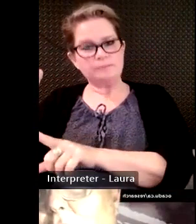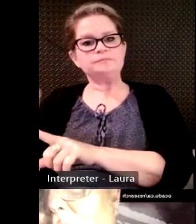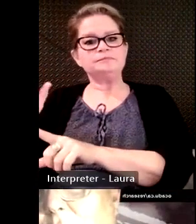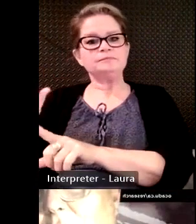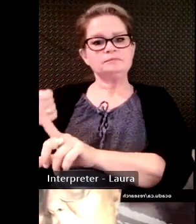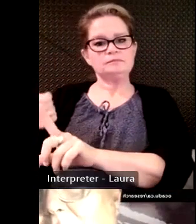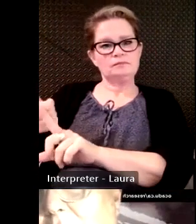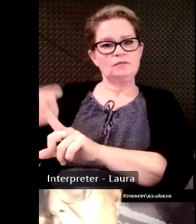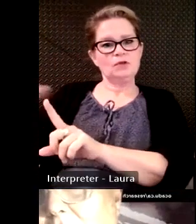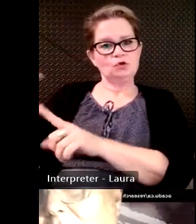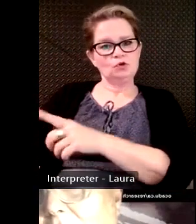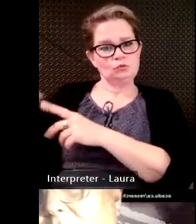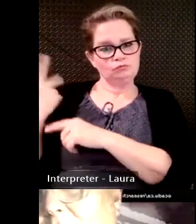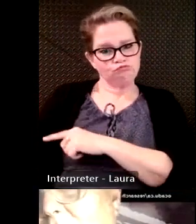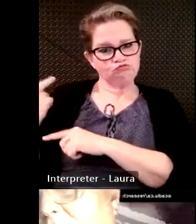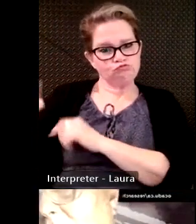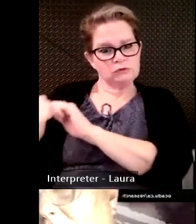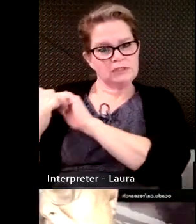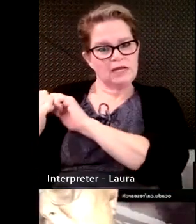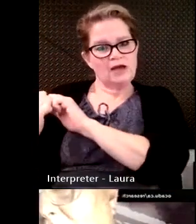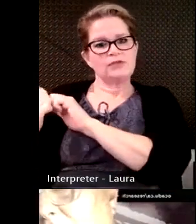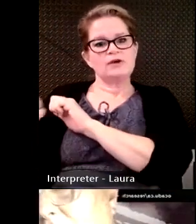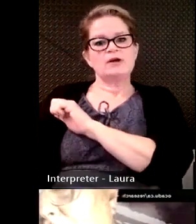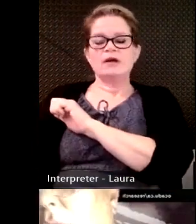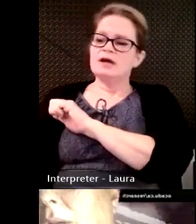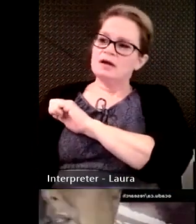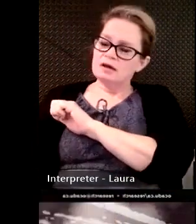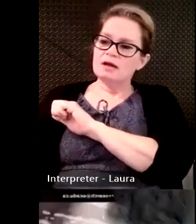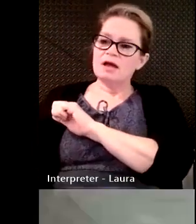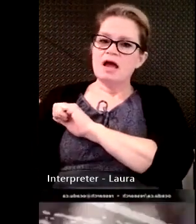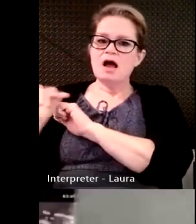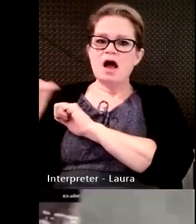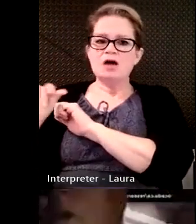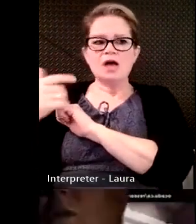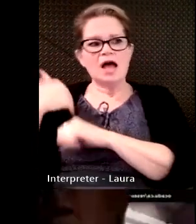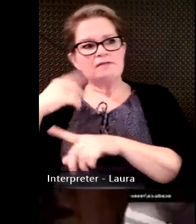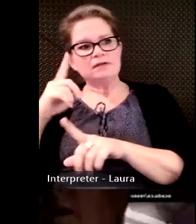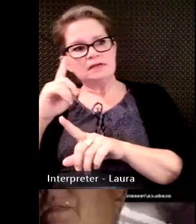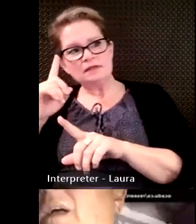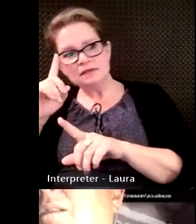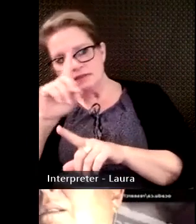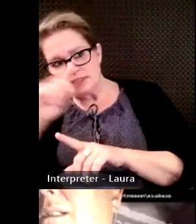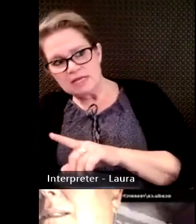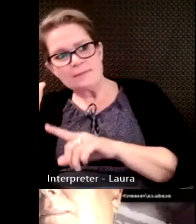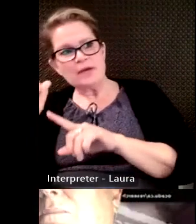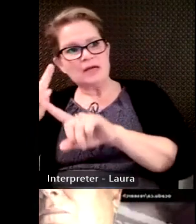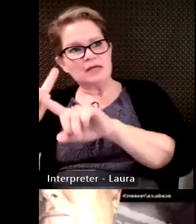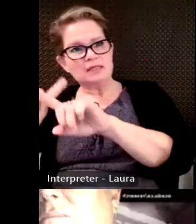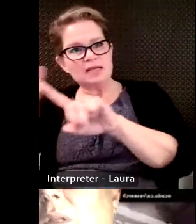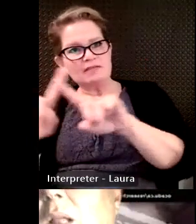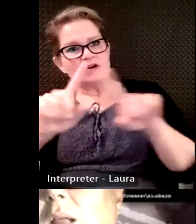co-lead the caucus with me, and disability engaged members joined from all OCAD